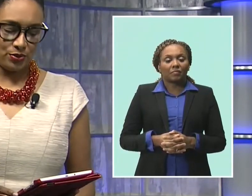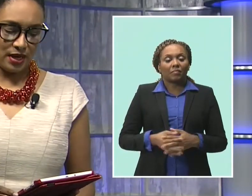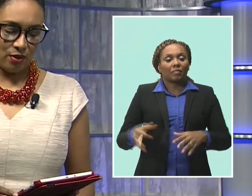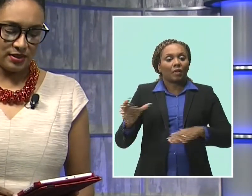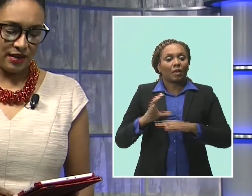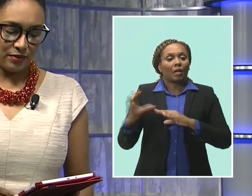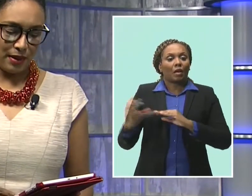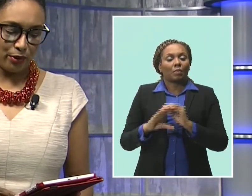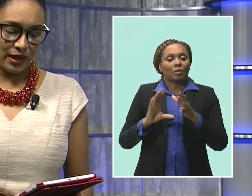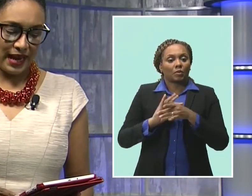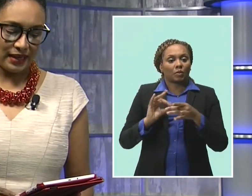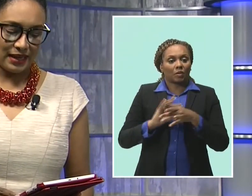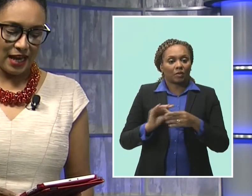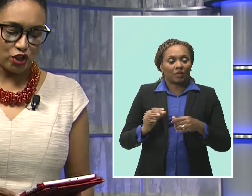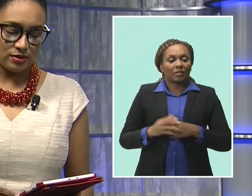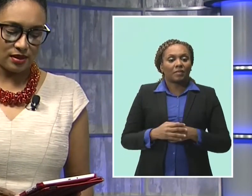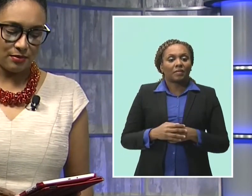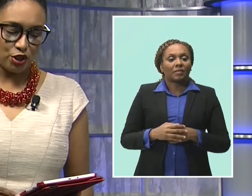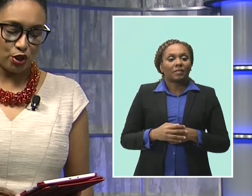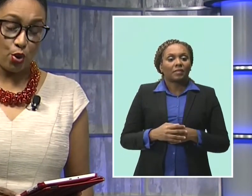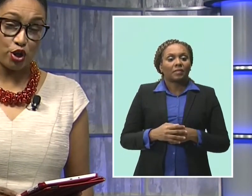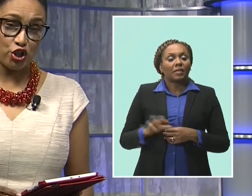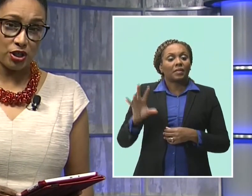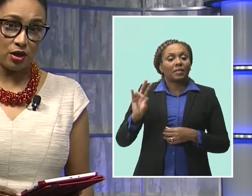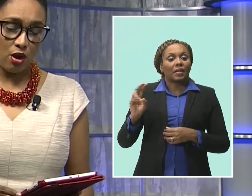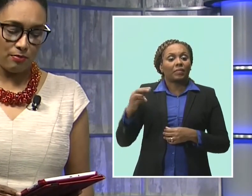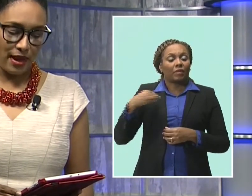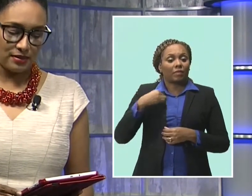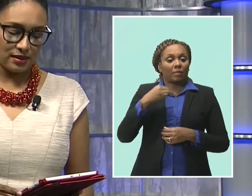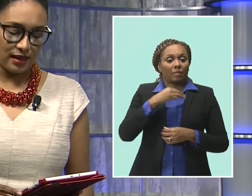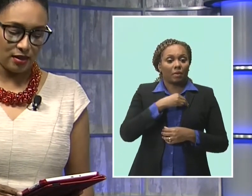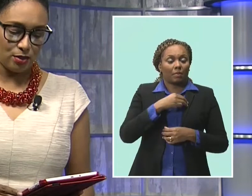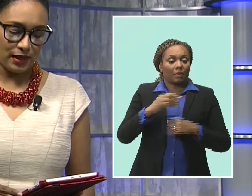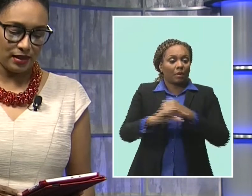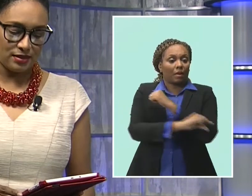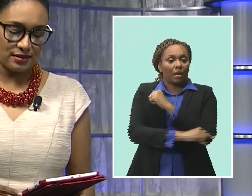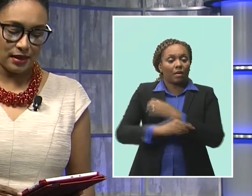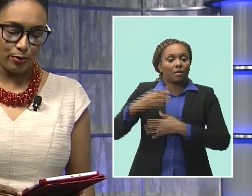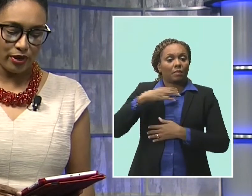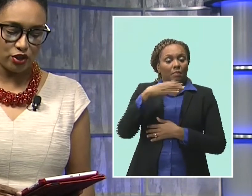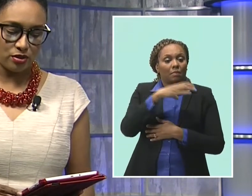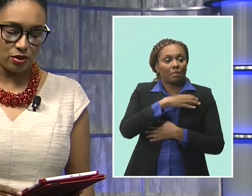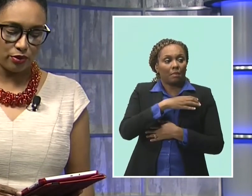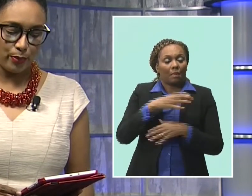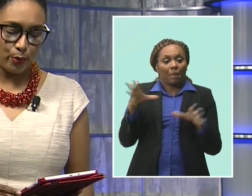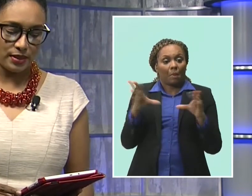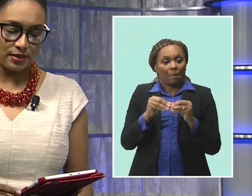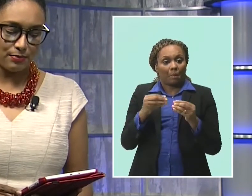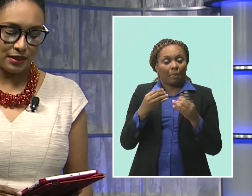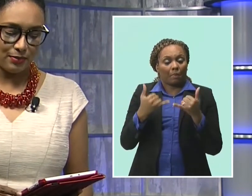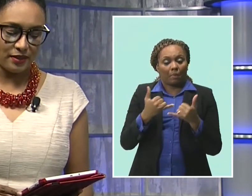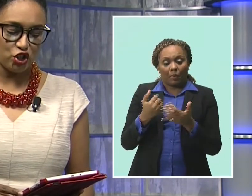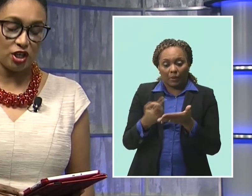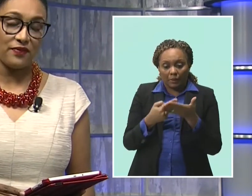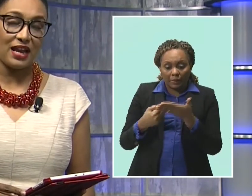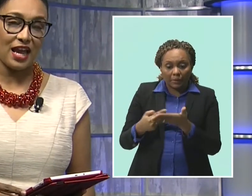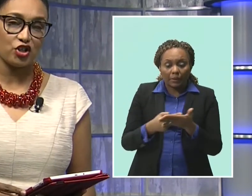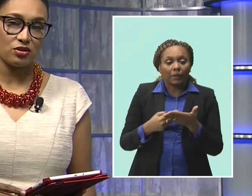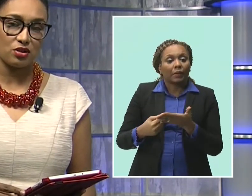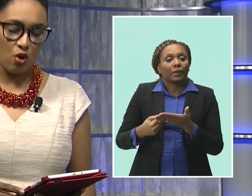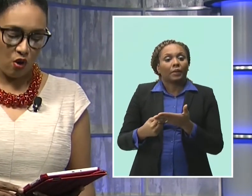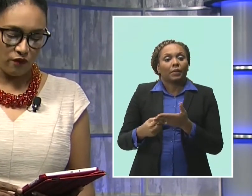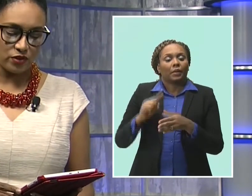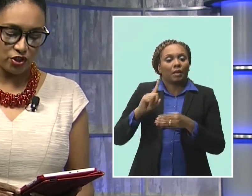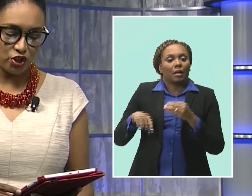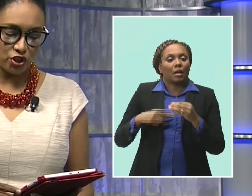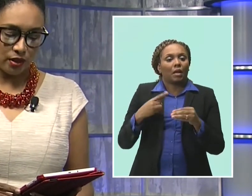Regional news now. The 7-member Guyana Elections Commission, or GECOM, met today to begin its deliberations on the report submitted by the Chief